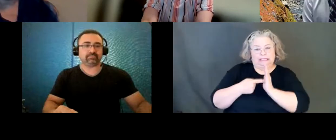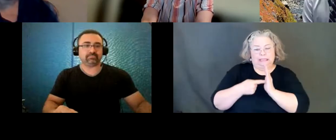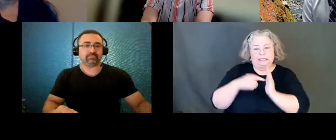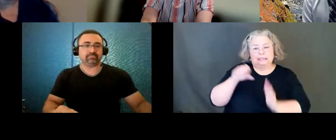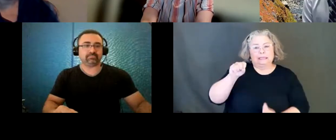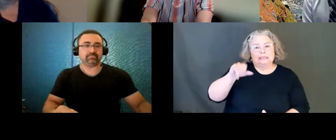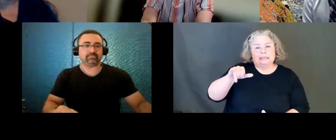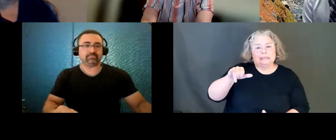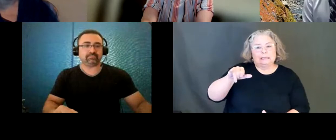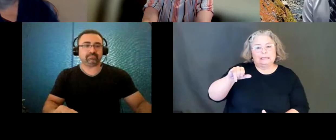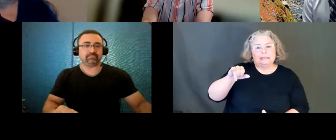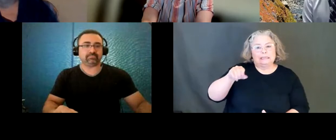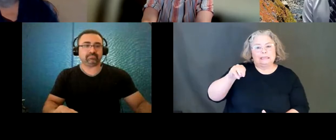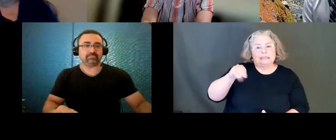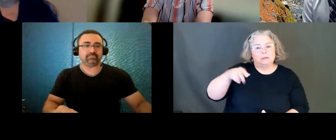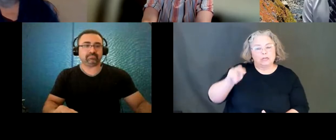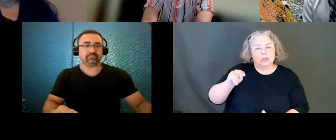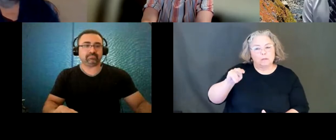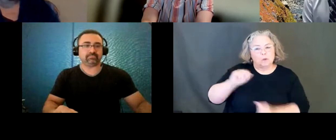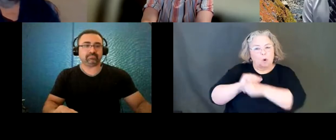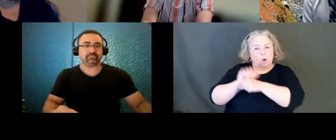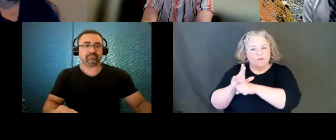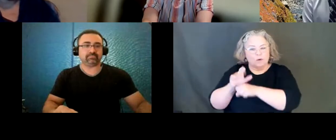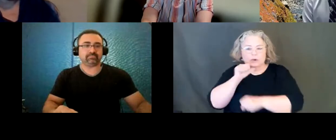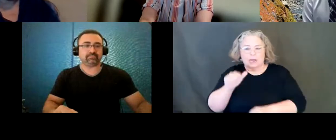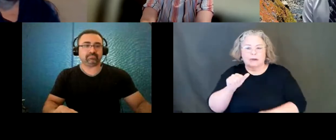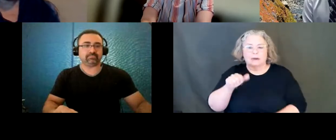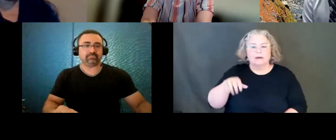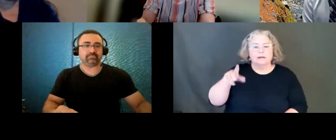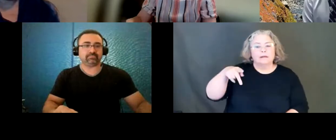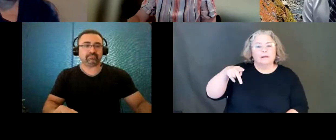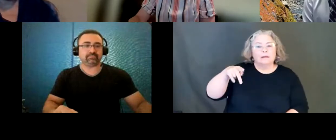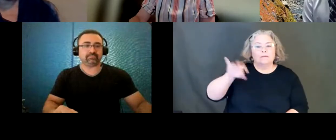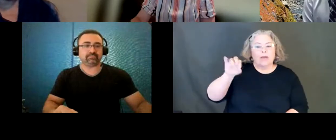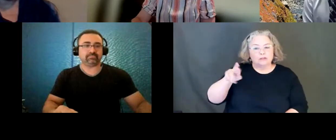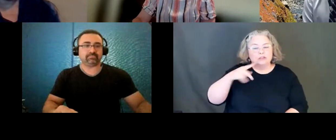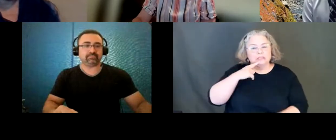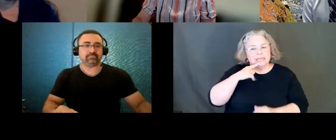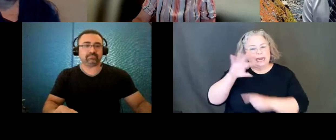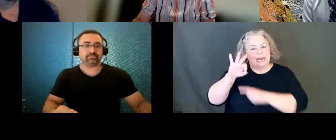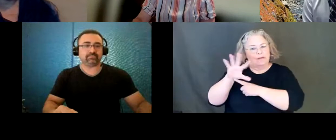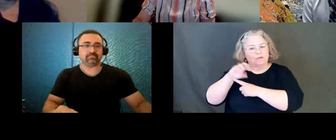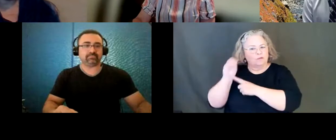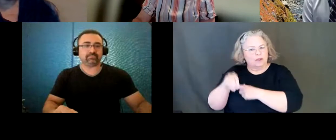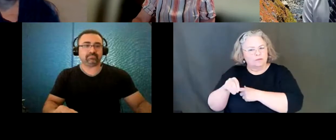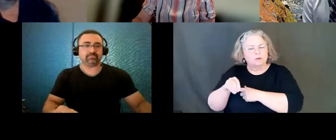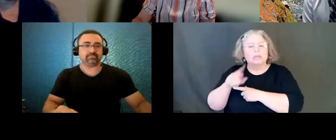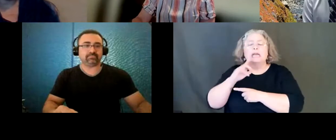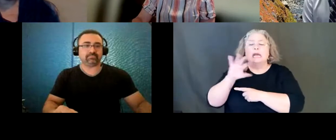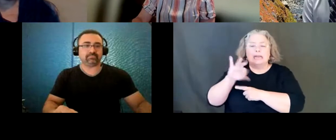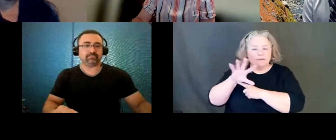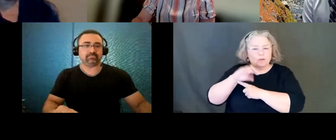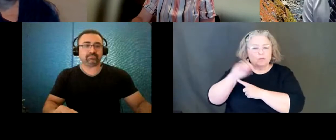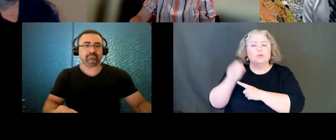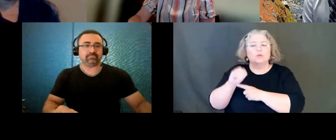when Pfizer and Moderna said that their vaccine was 95% effective, it was 95%